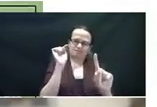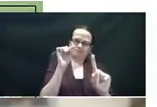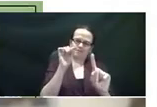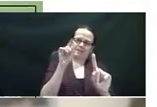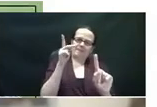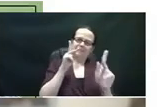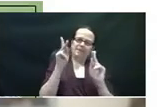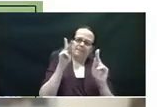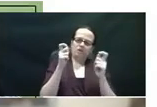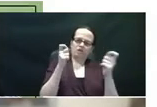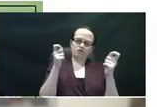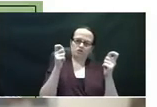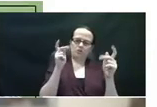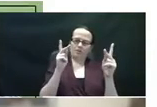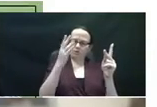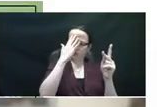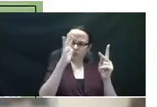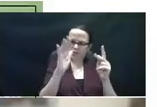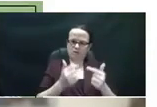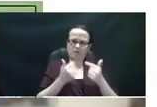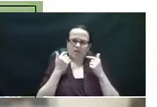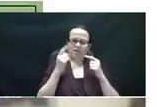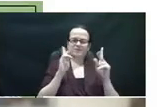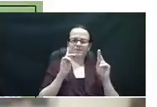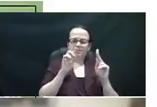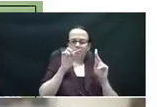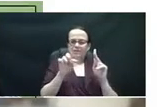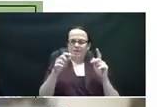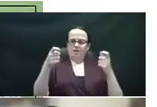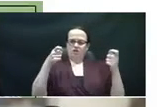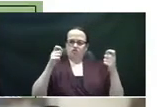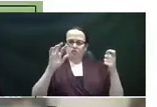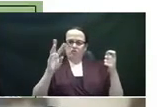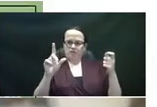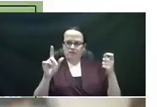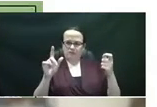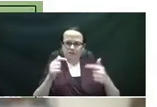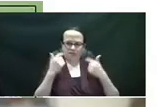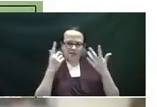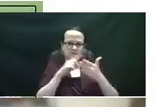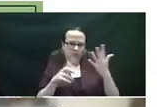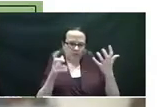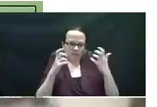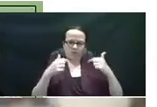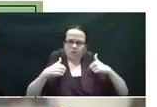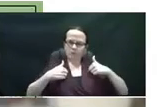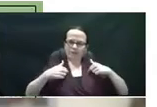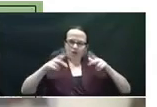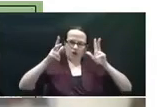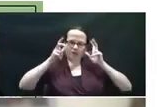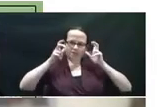control, people are experts of their lives, people are the ones who should tell us what they need, and we should be the ones who are